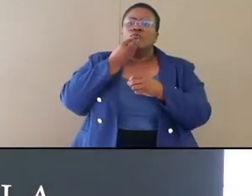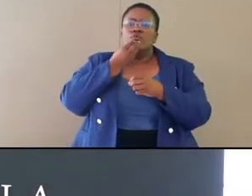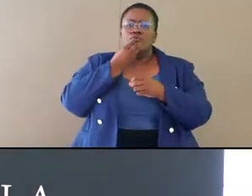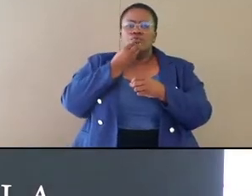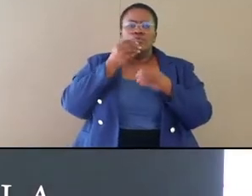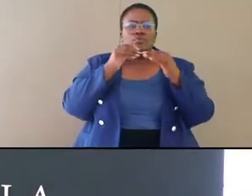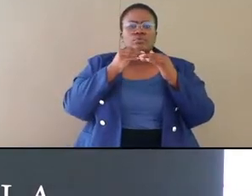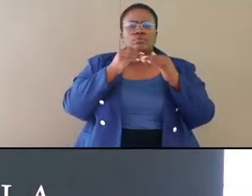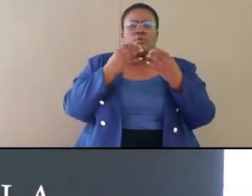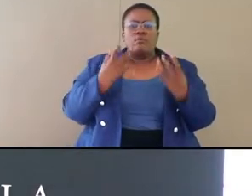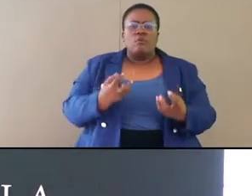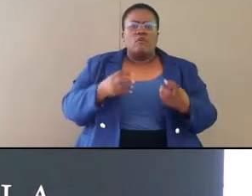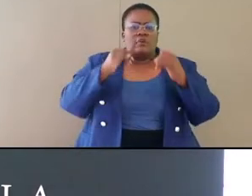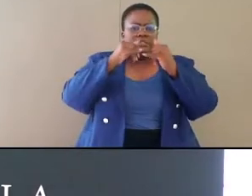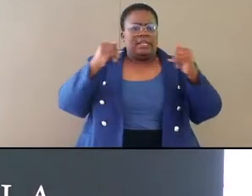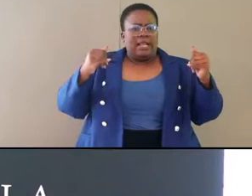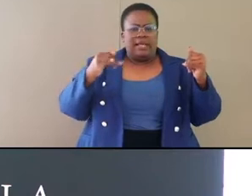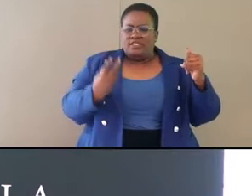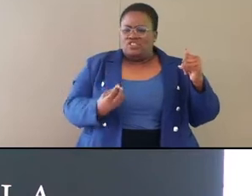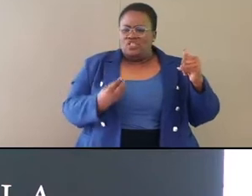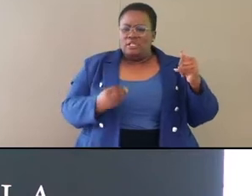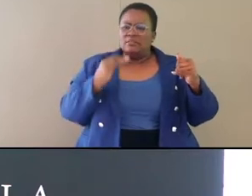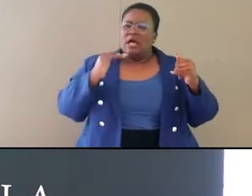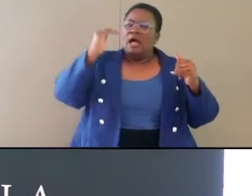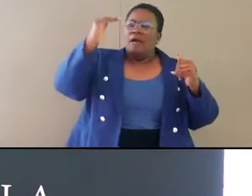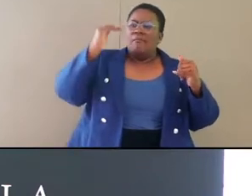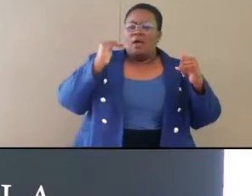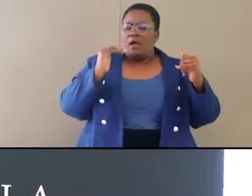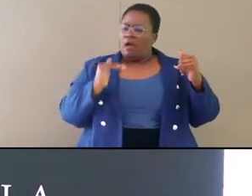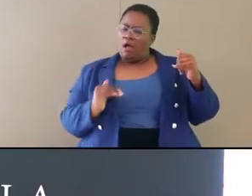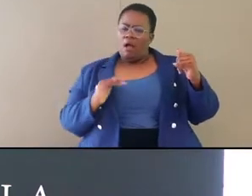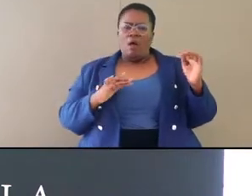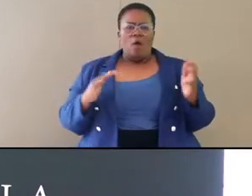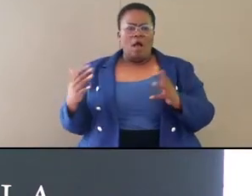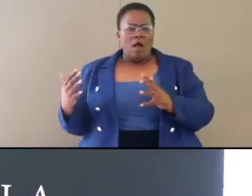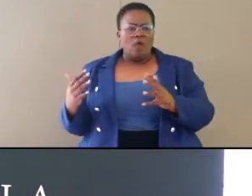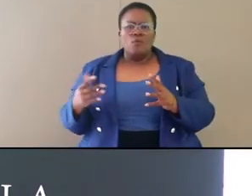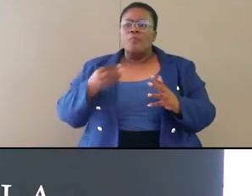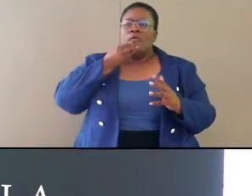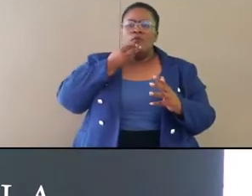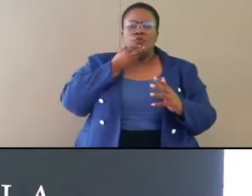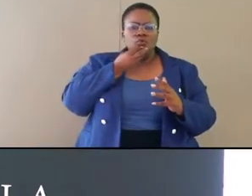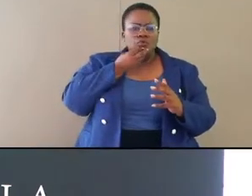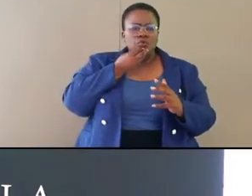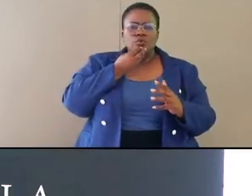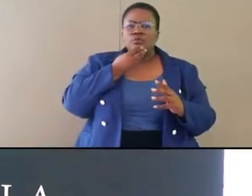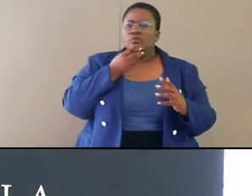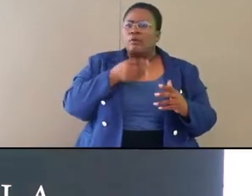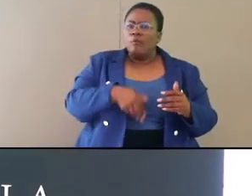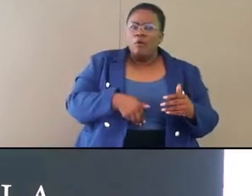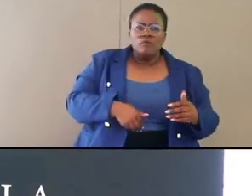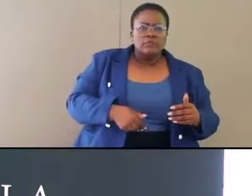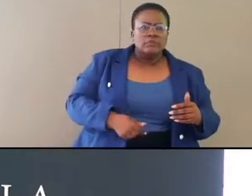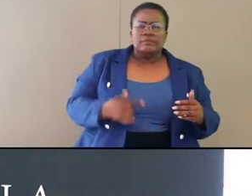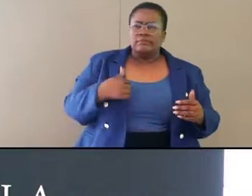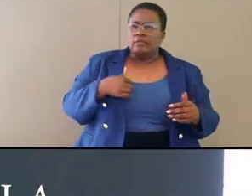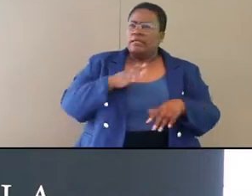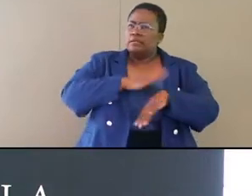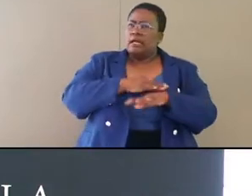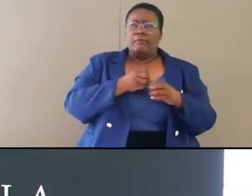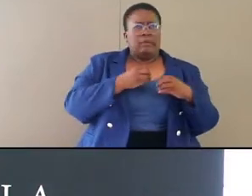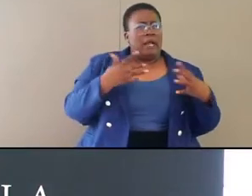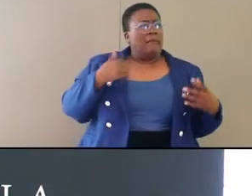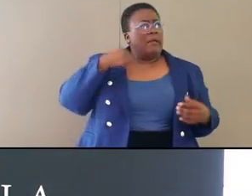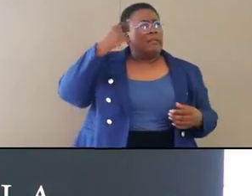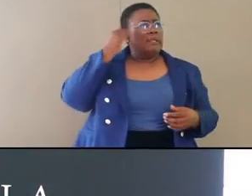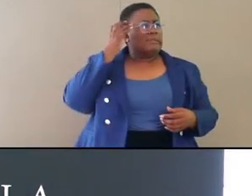child food poverty line, upper bound, lower bound, food poverty. And in the beginning I thought, am I ever